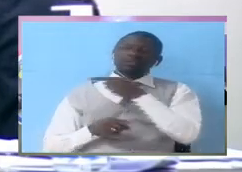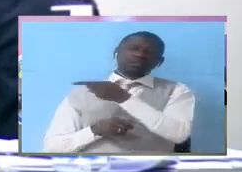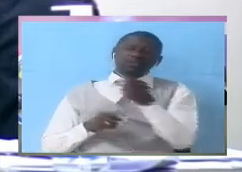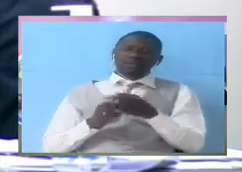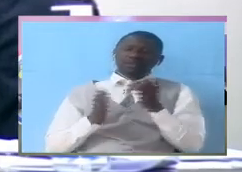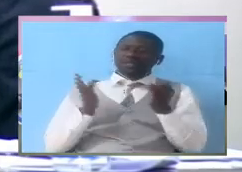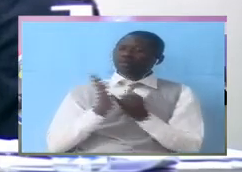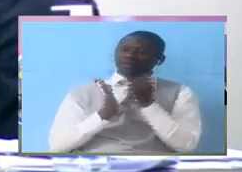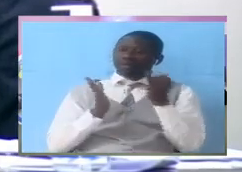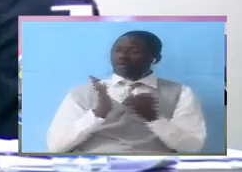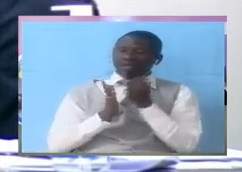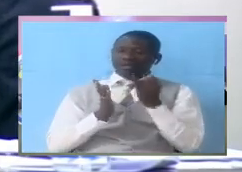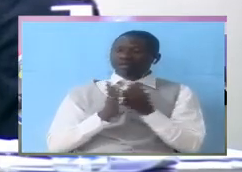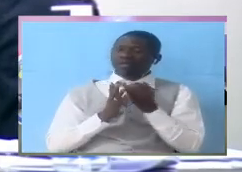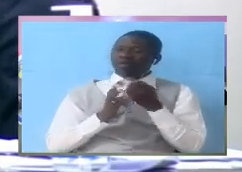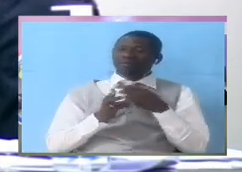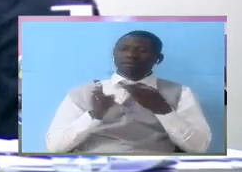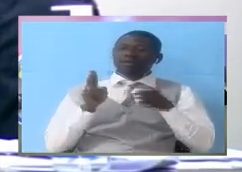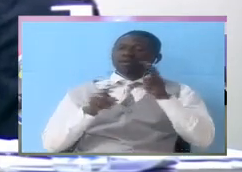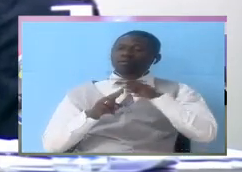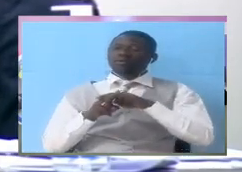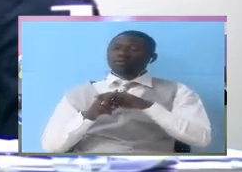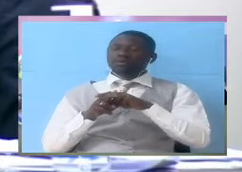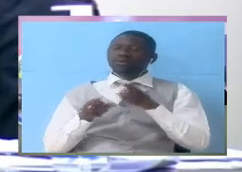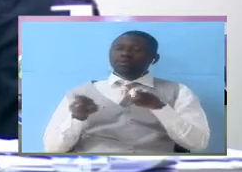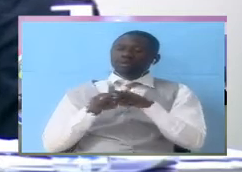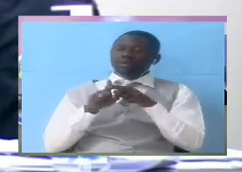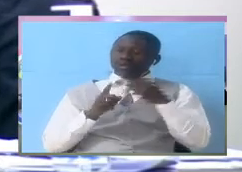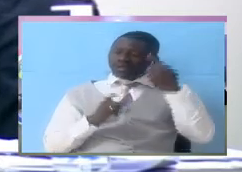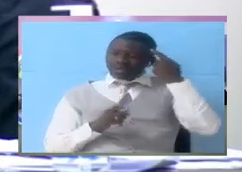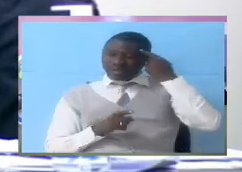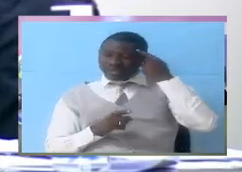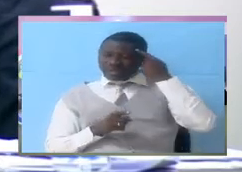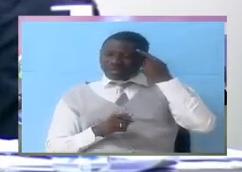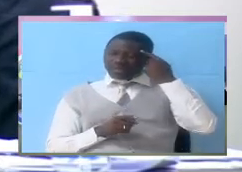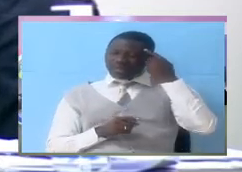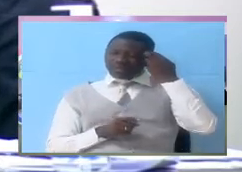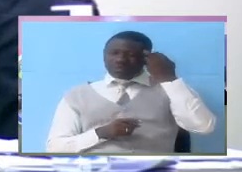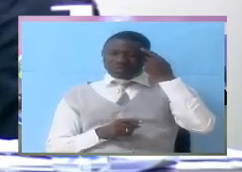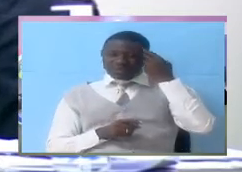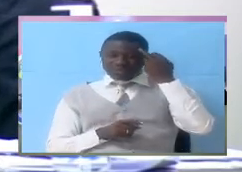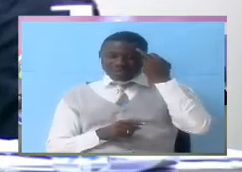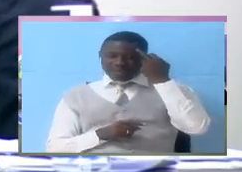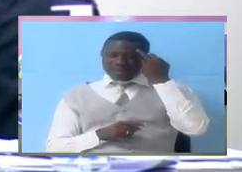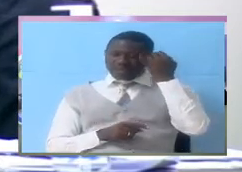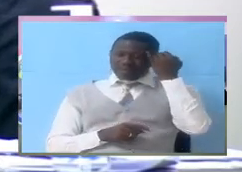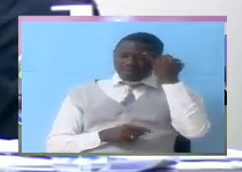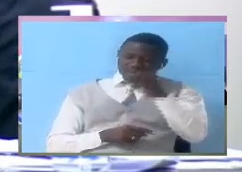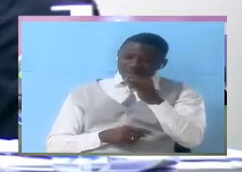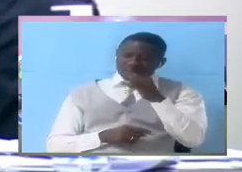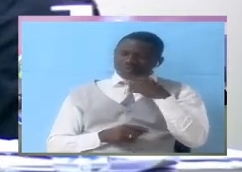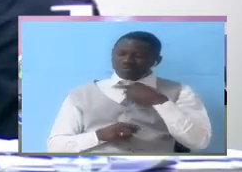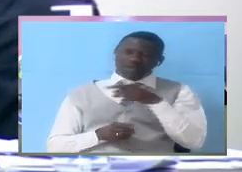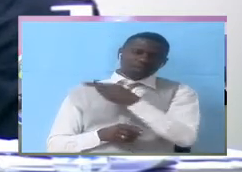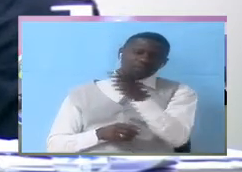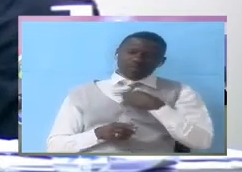were investigative reports with the aim of them being used to produce legal